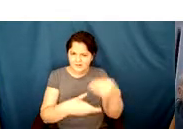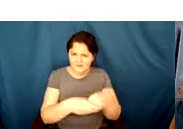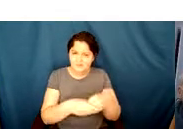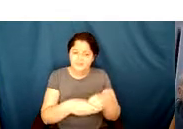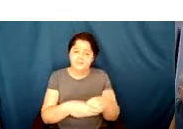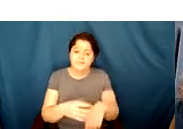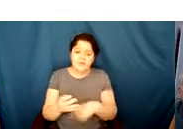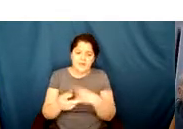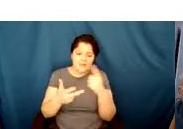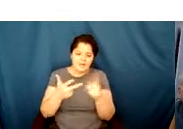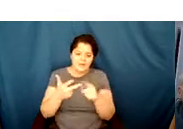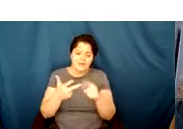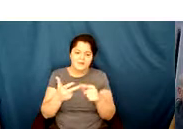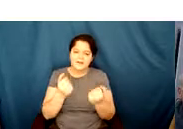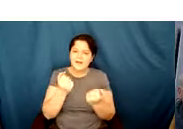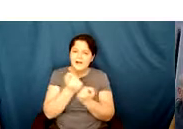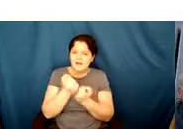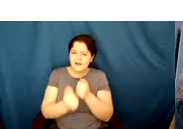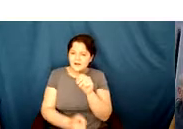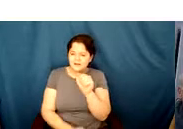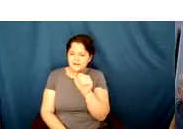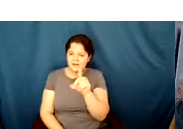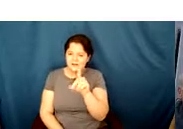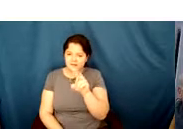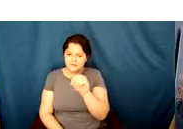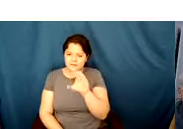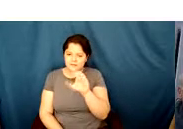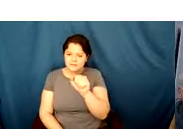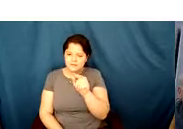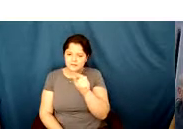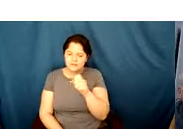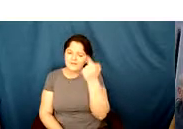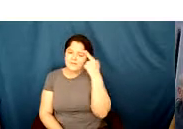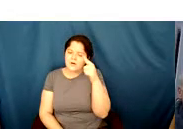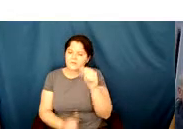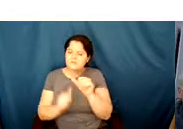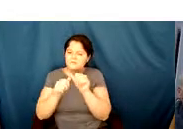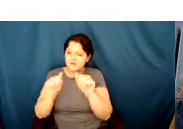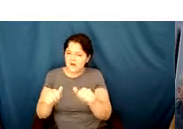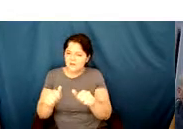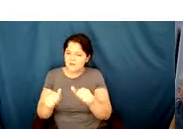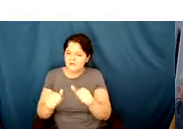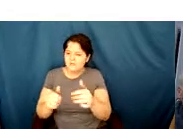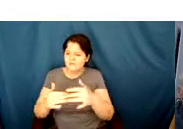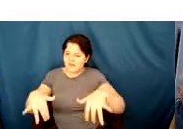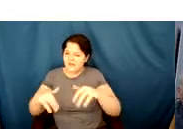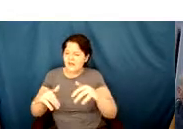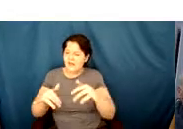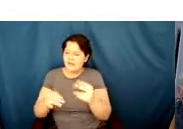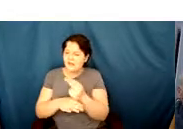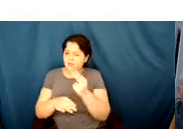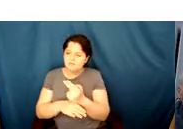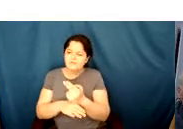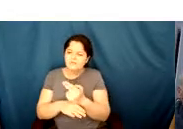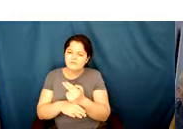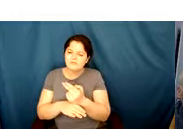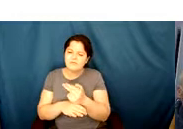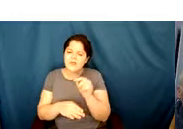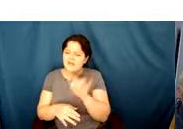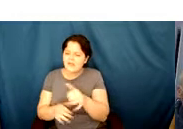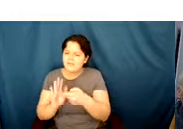advocate for sustainable land use decisions along our transit corridors, and that includes things like being involved